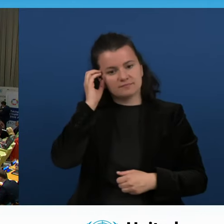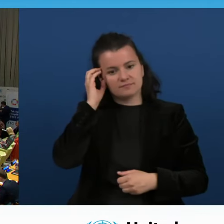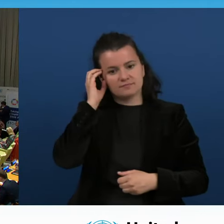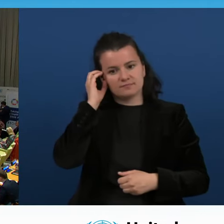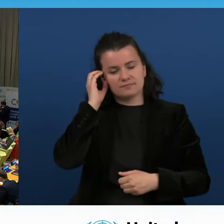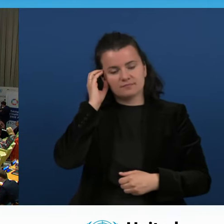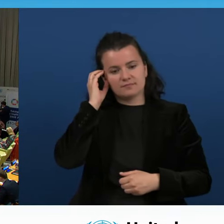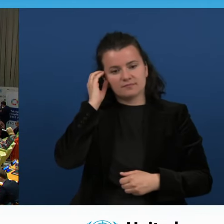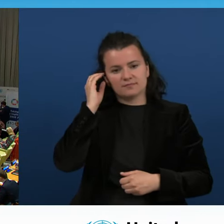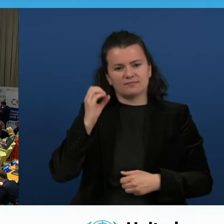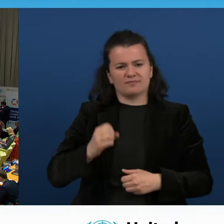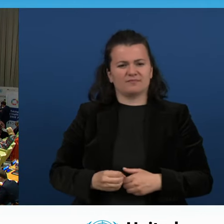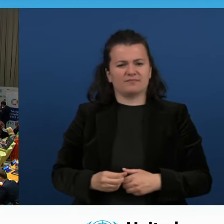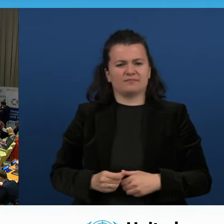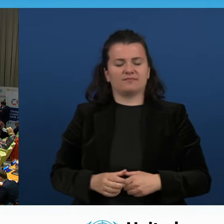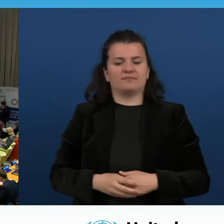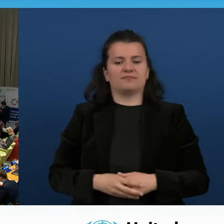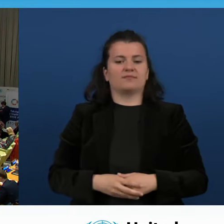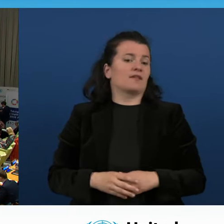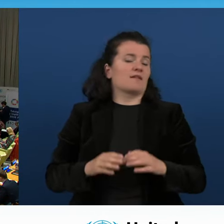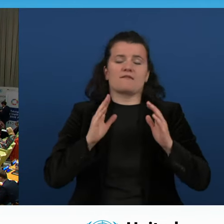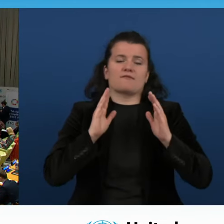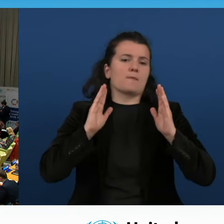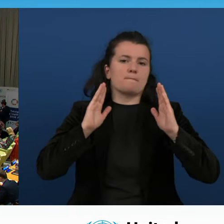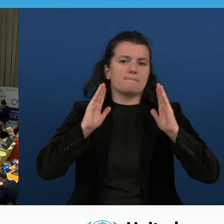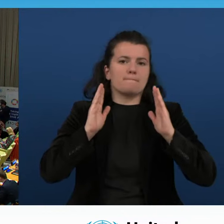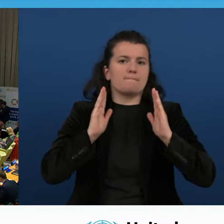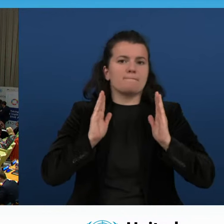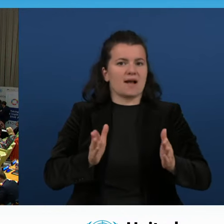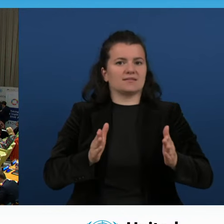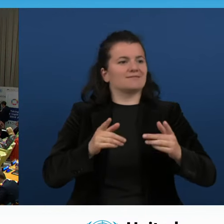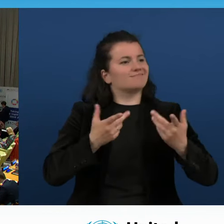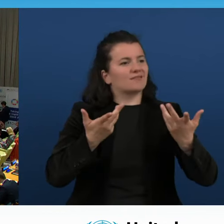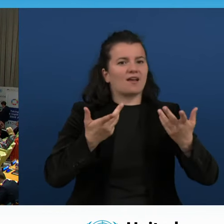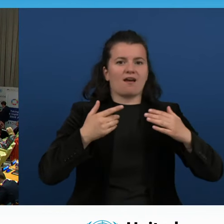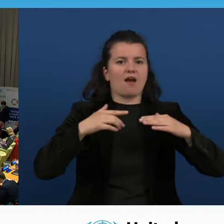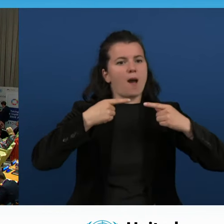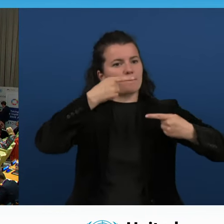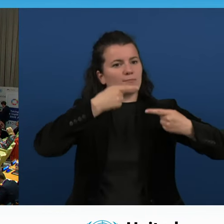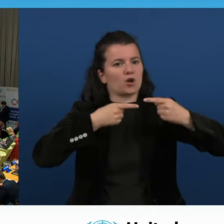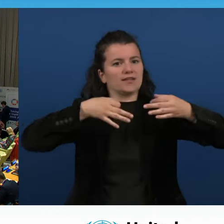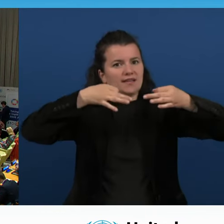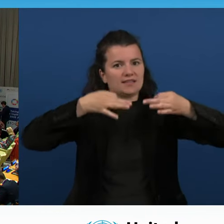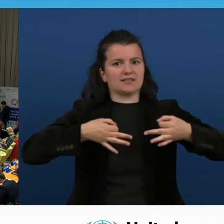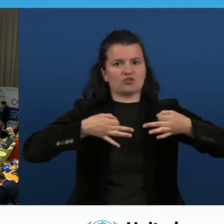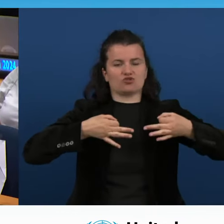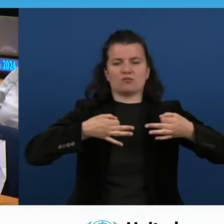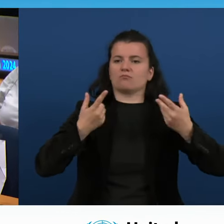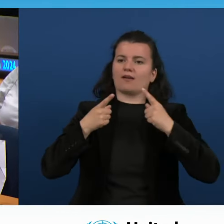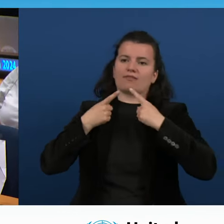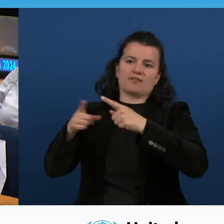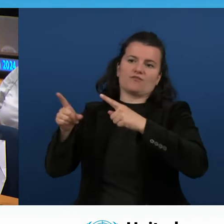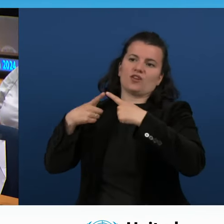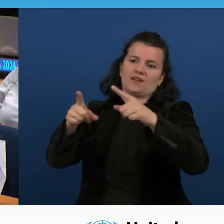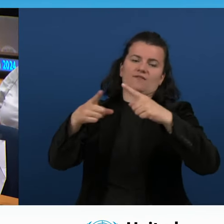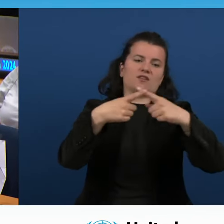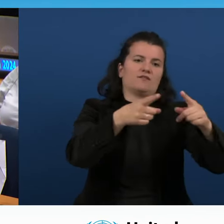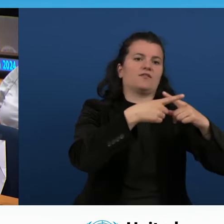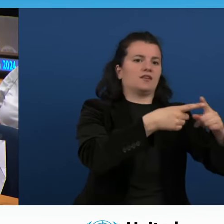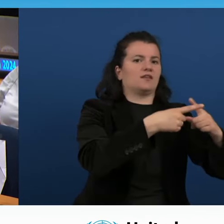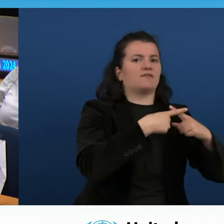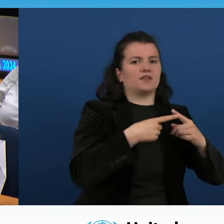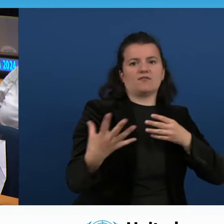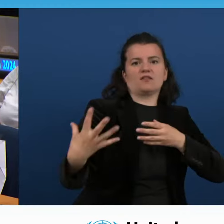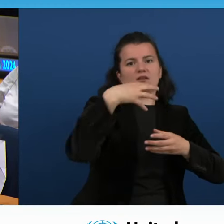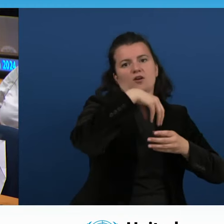more seats at the table. We are here all together, and we need seats and space for voices to be heard. As we address the challenges of today